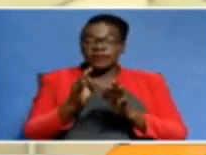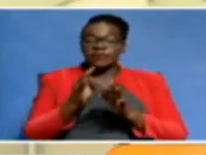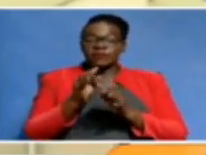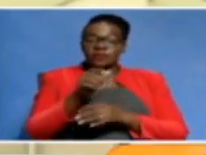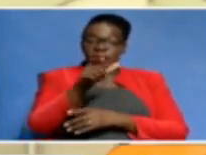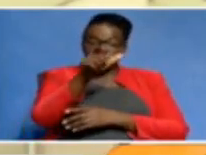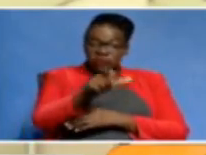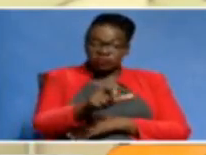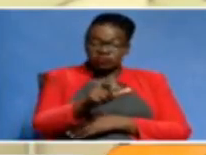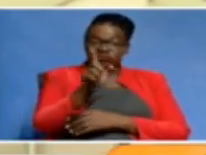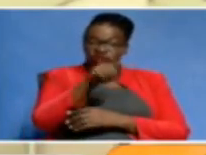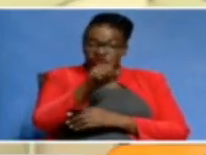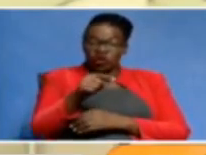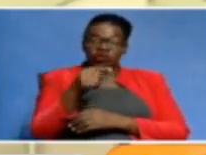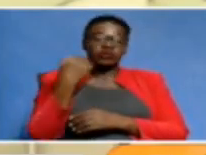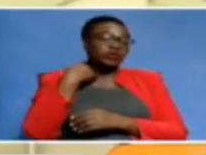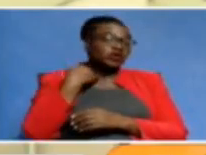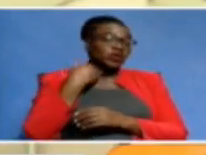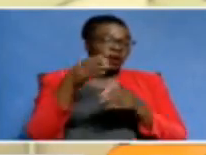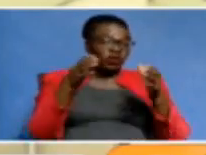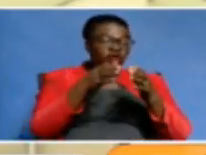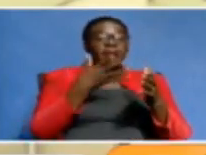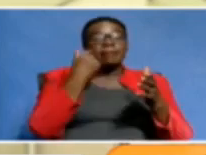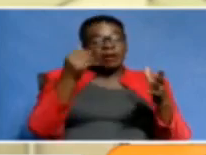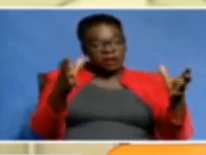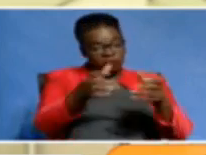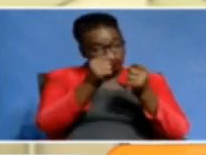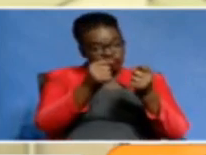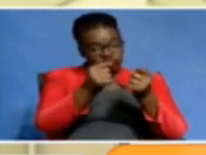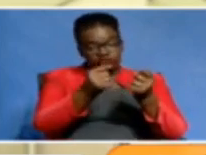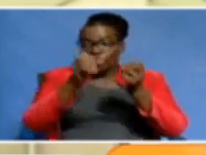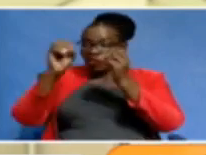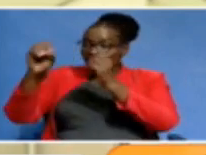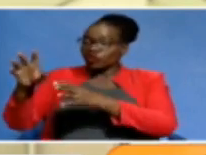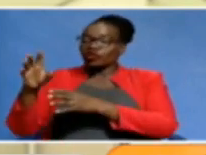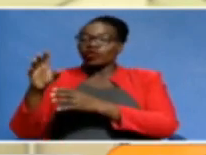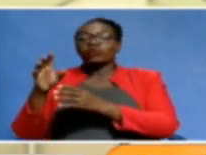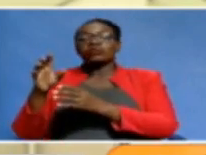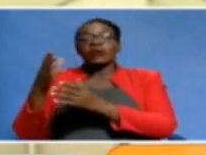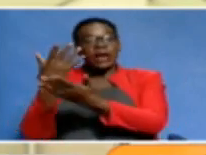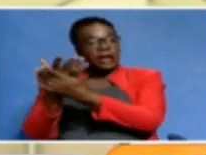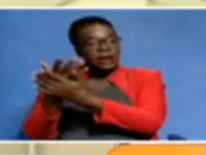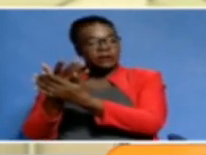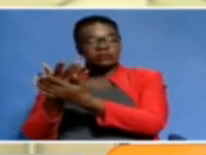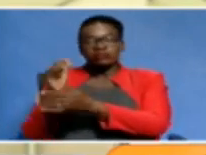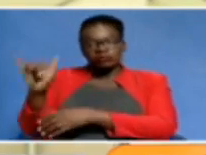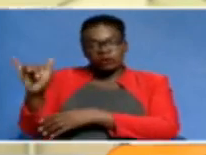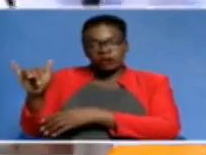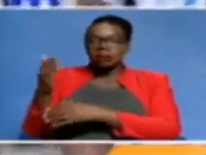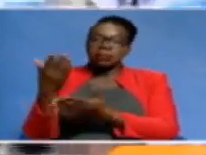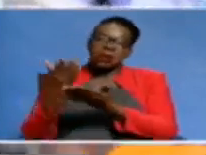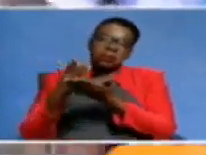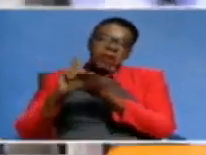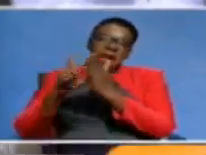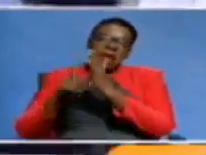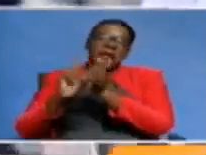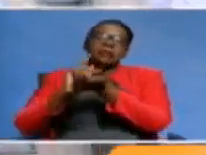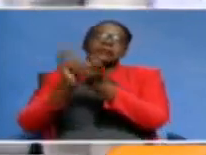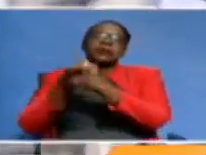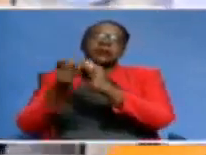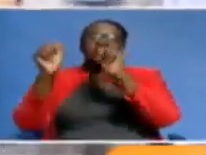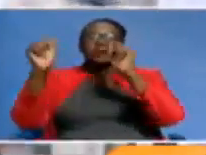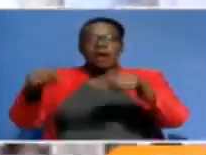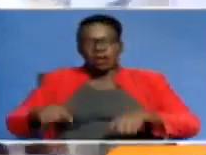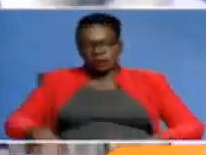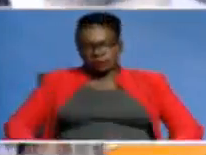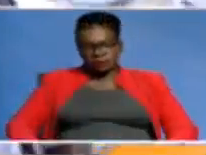na makosa, anashikwa anapelekwa jela. Anaweza badilikia huko na atoke na akuwe mtu mzuri. It